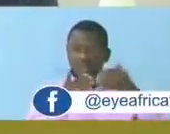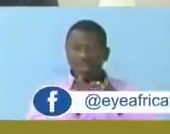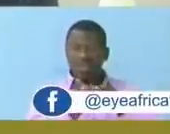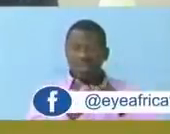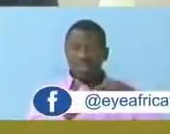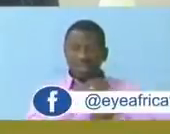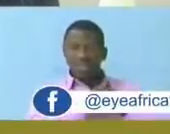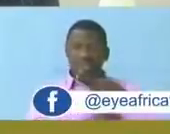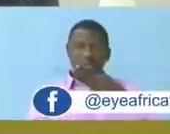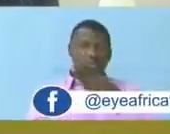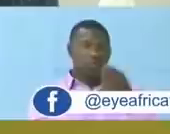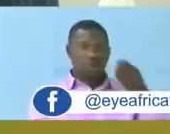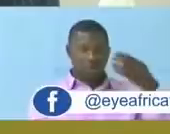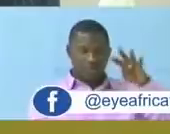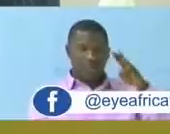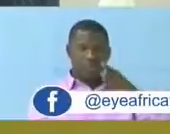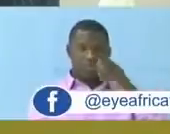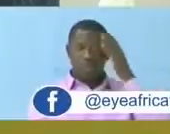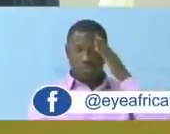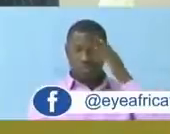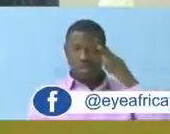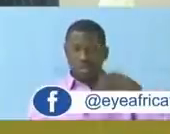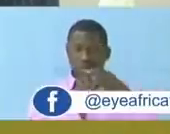2014. For 2014, what on